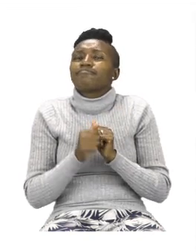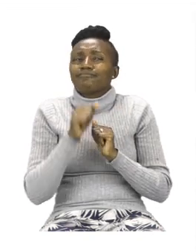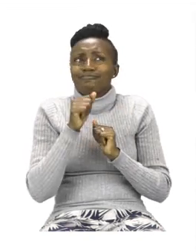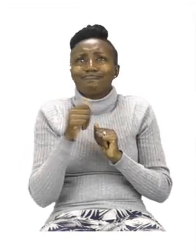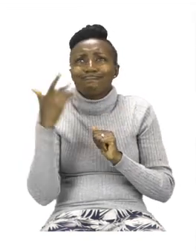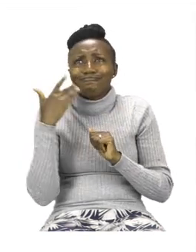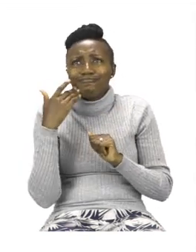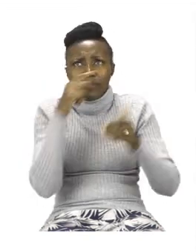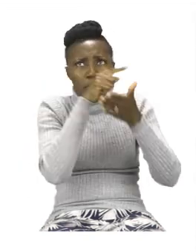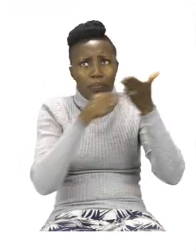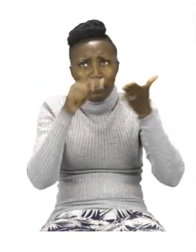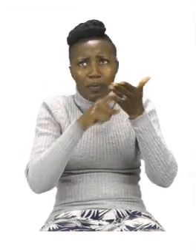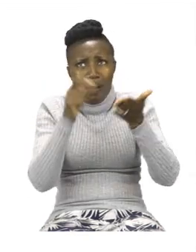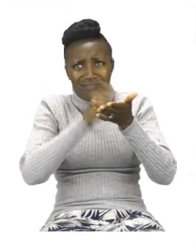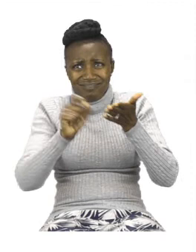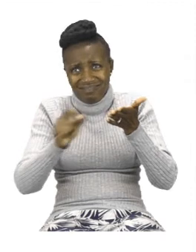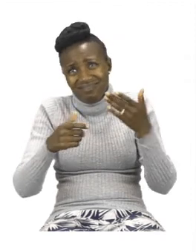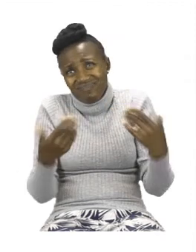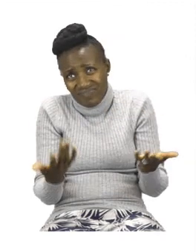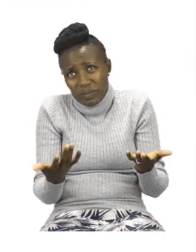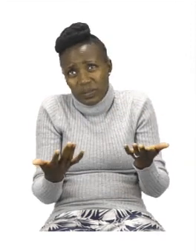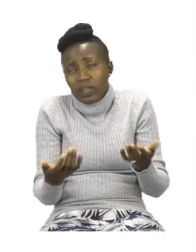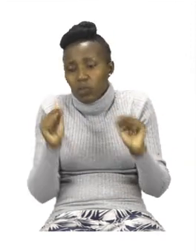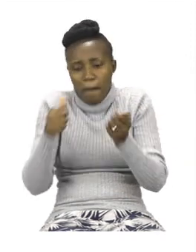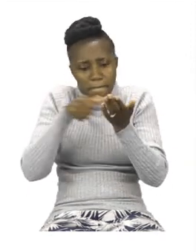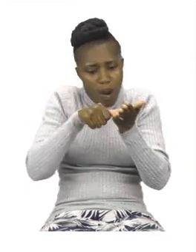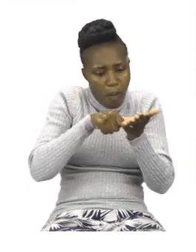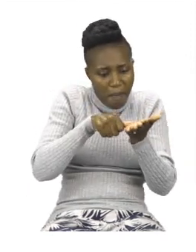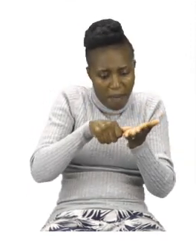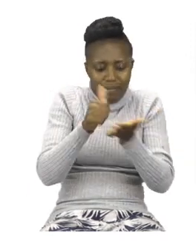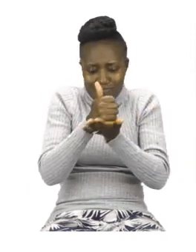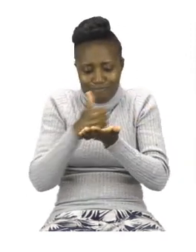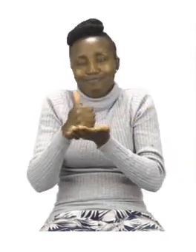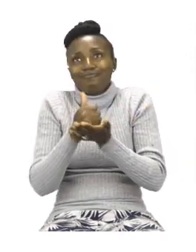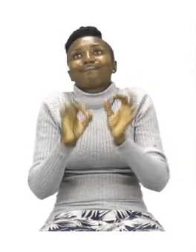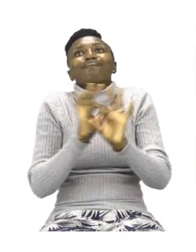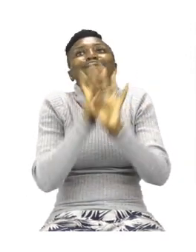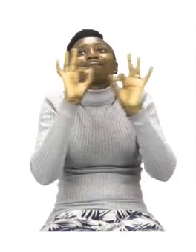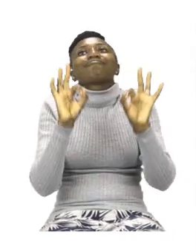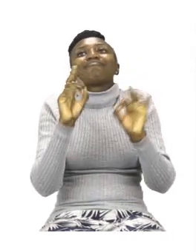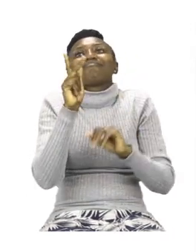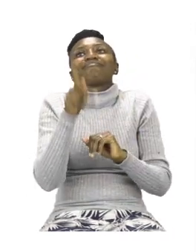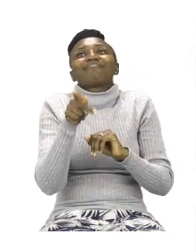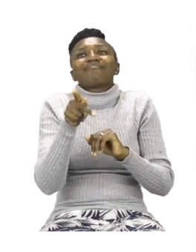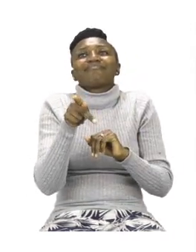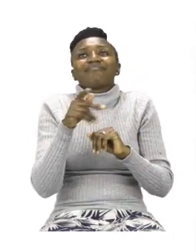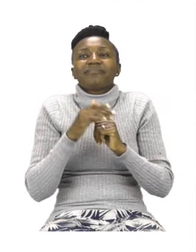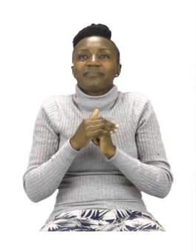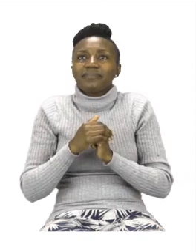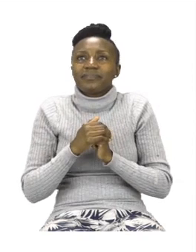to erase or rub out any mistakes that have been made in the book whilst you were writing